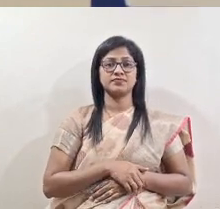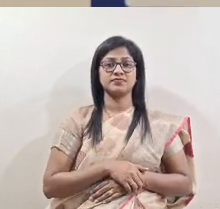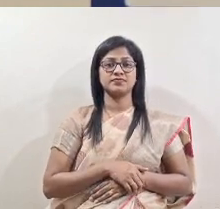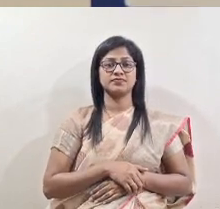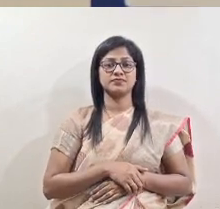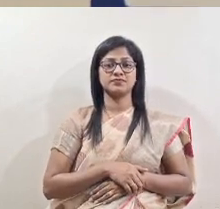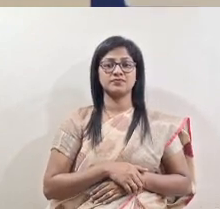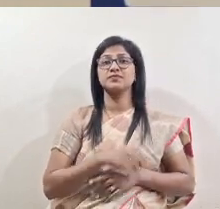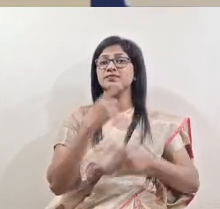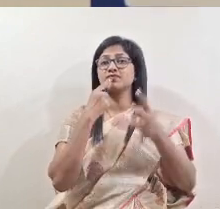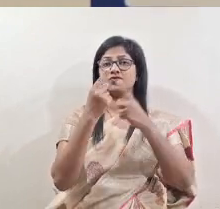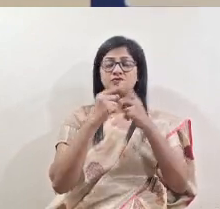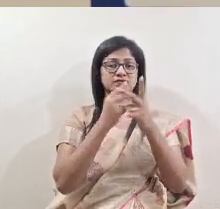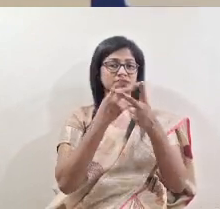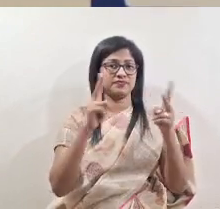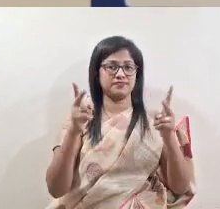different